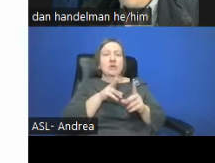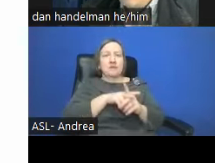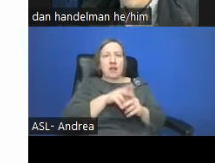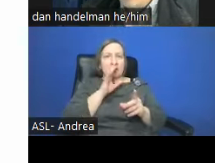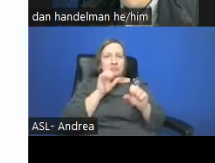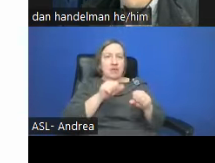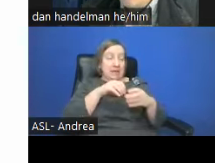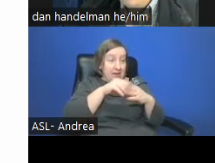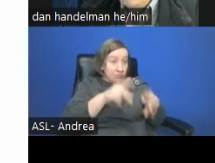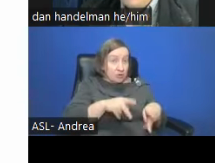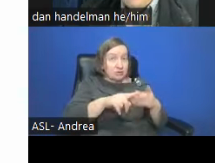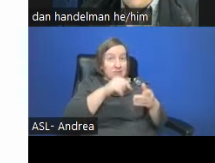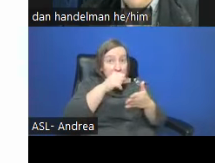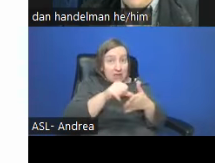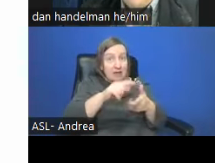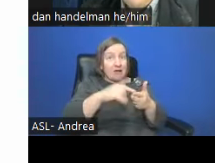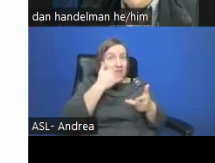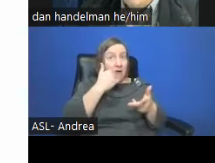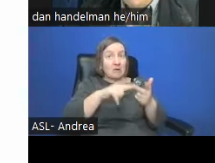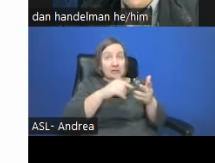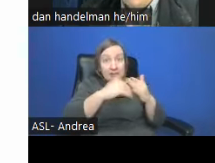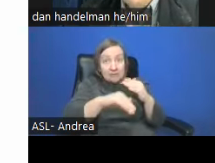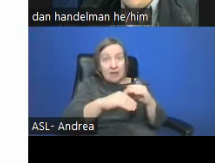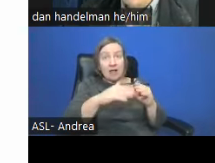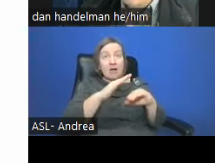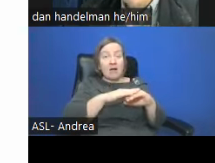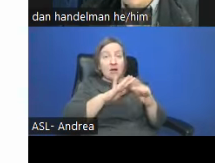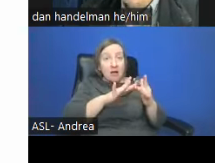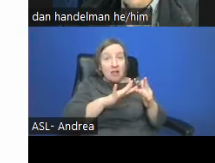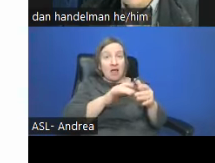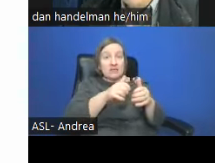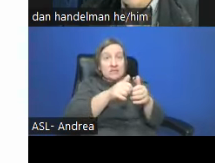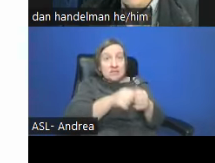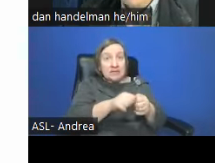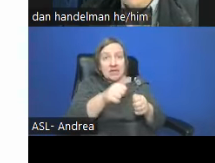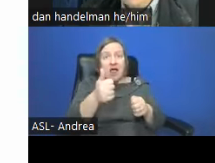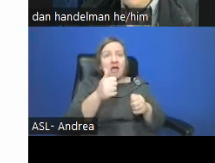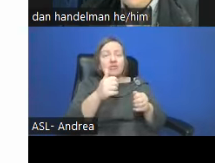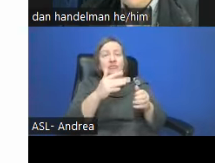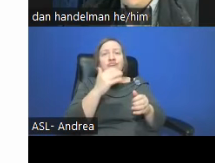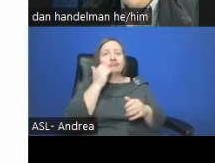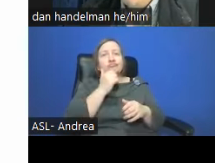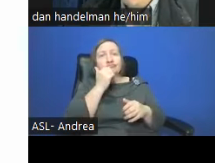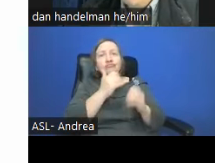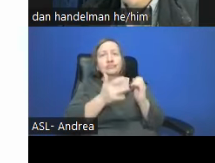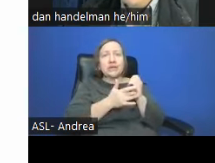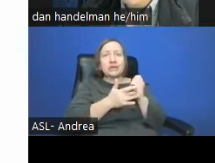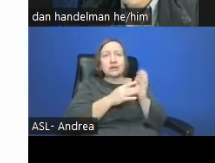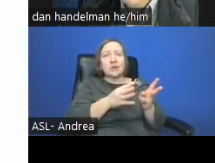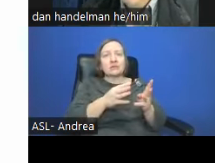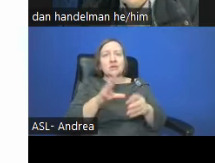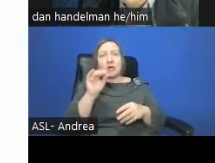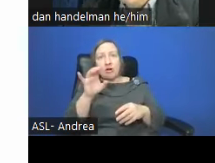person or by mail, phone, email, online, texting, or by other common technological means of communication. Collect calls will be